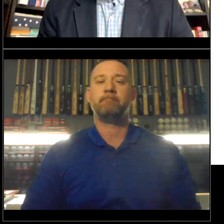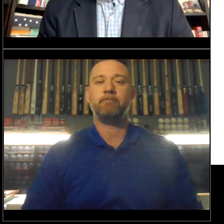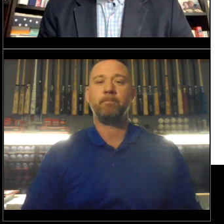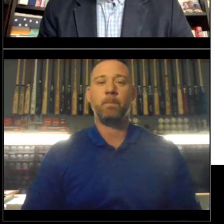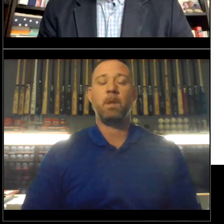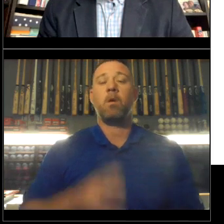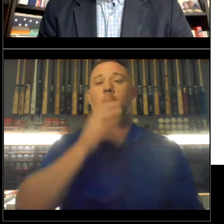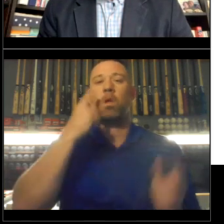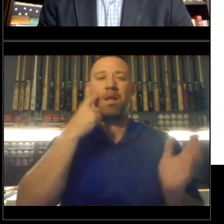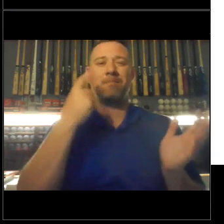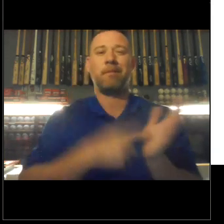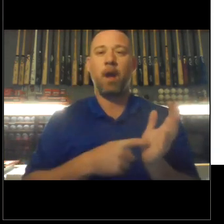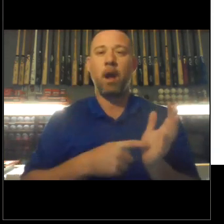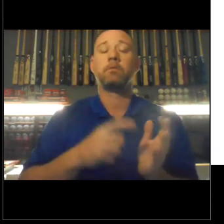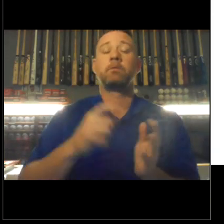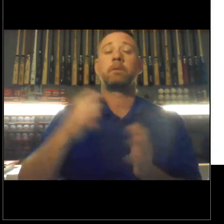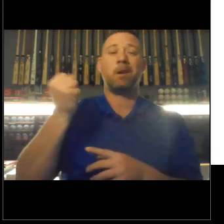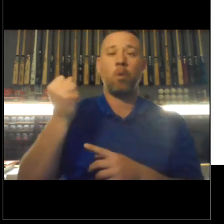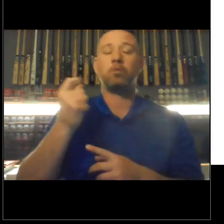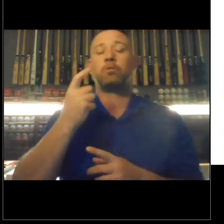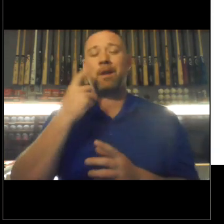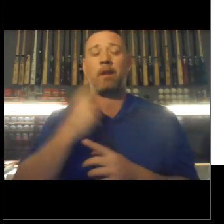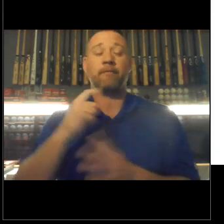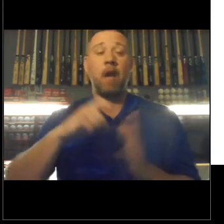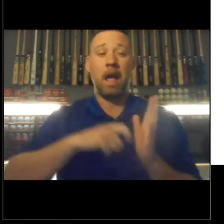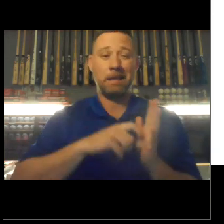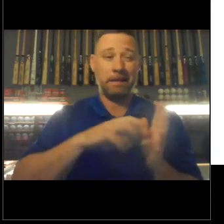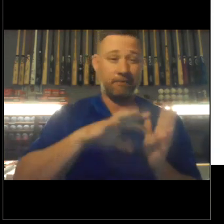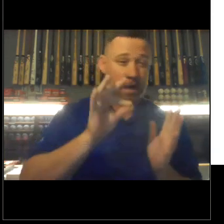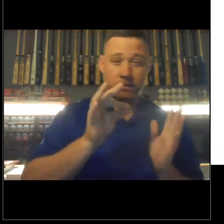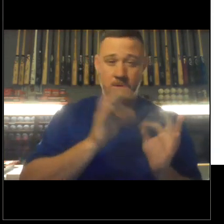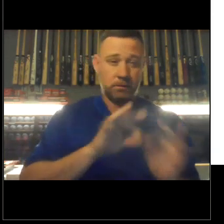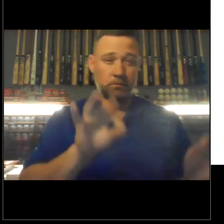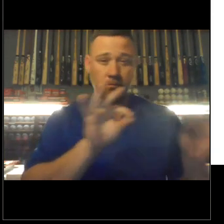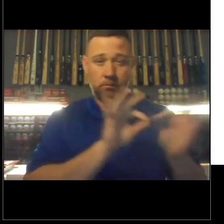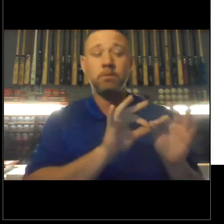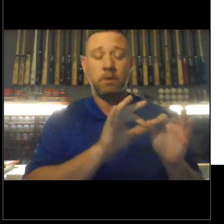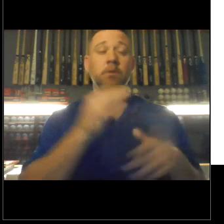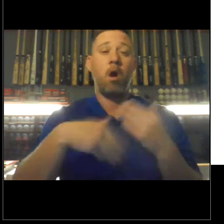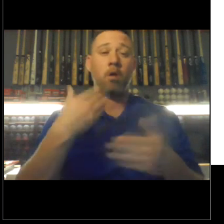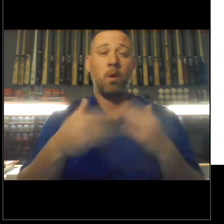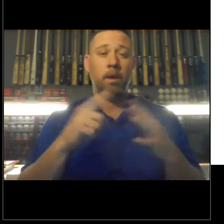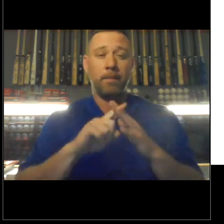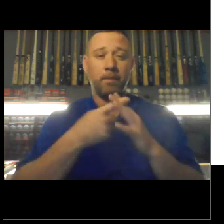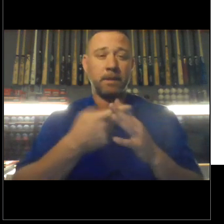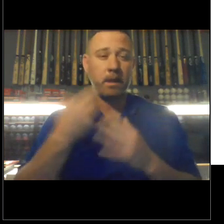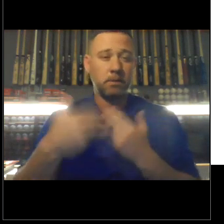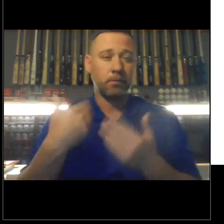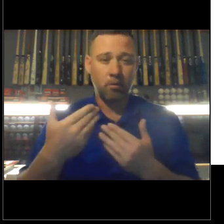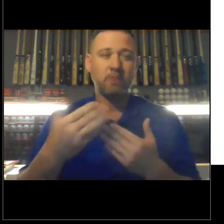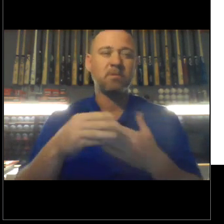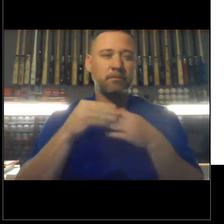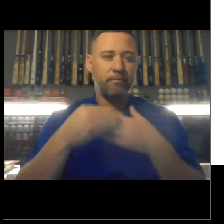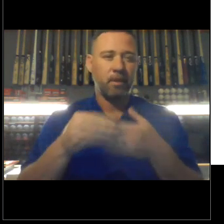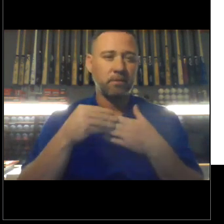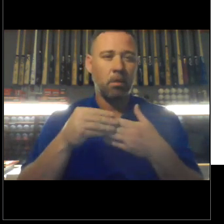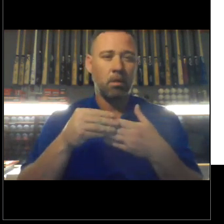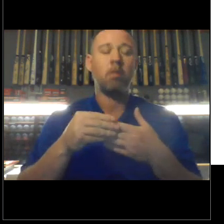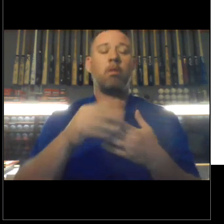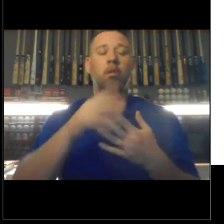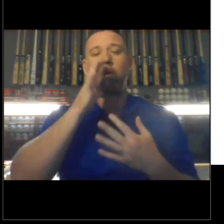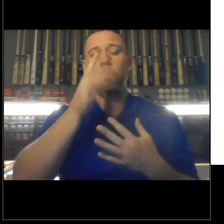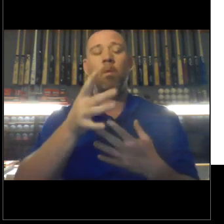key findings and discuss annual results. As our ongoing implementation progress remains flexible, we will